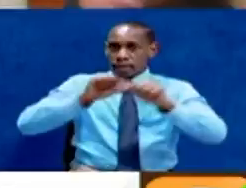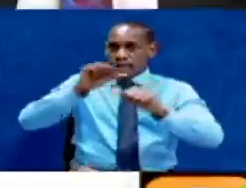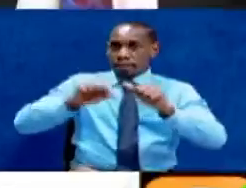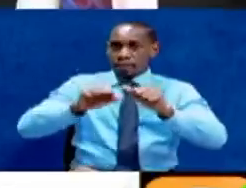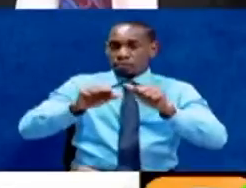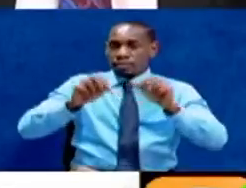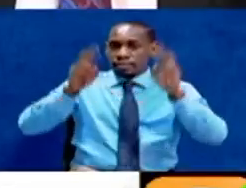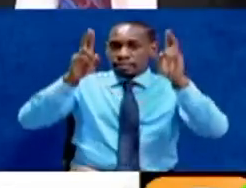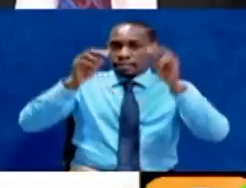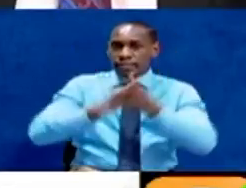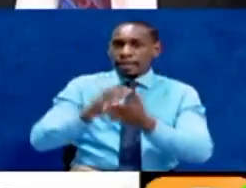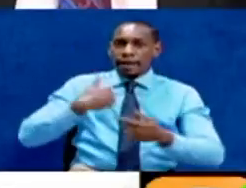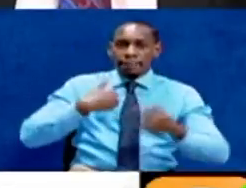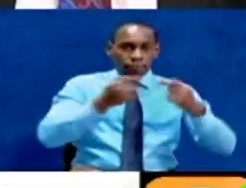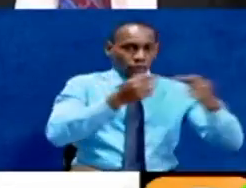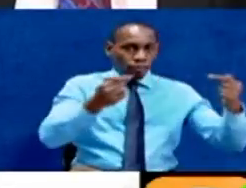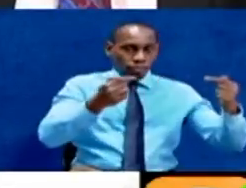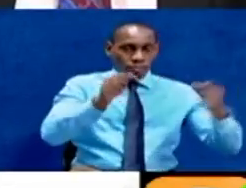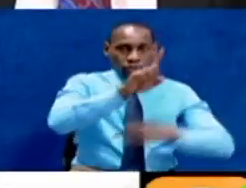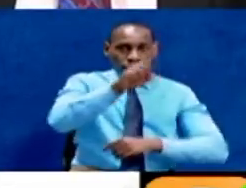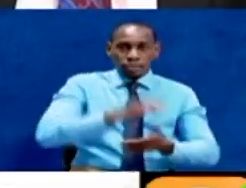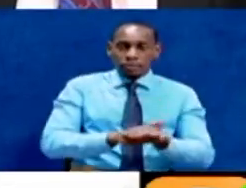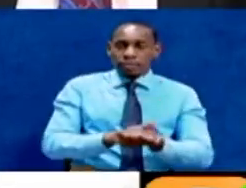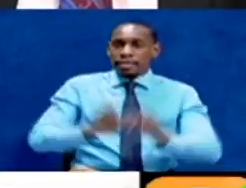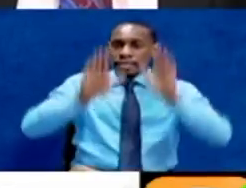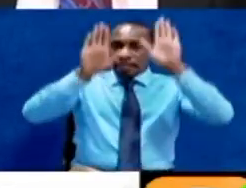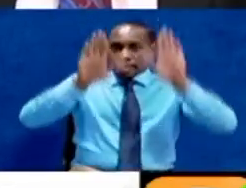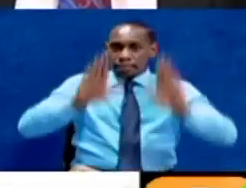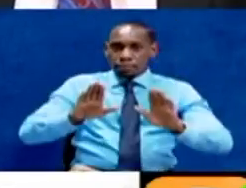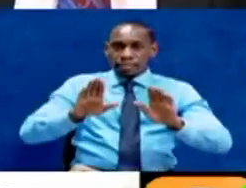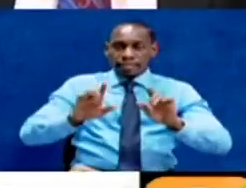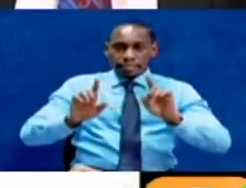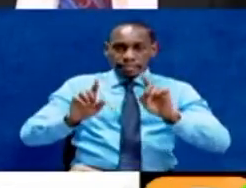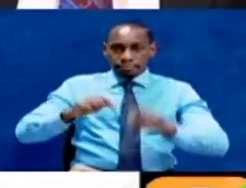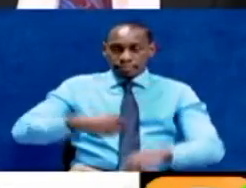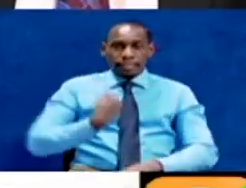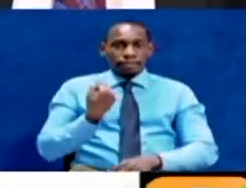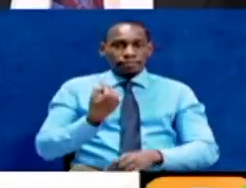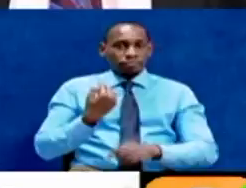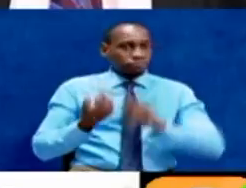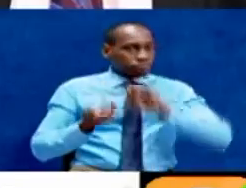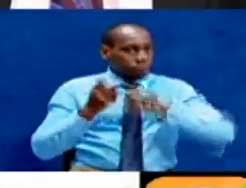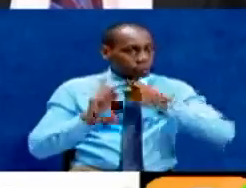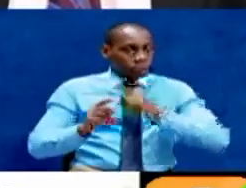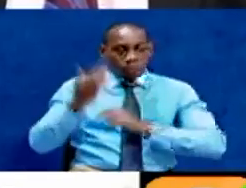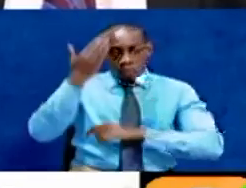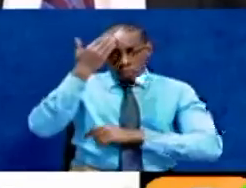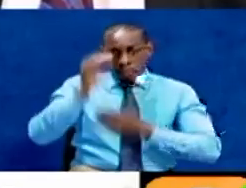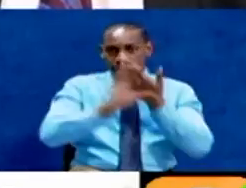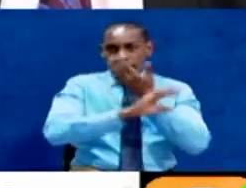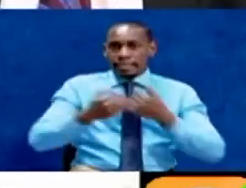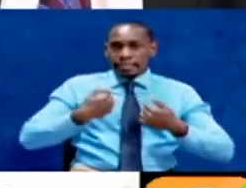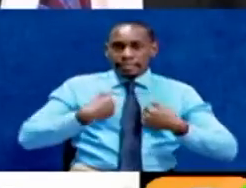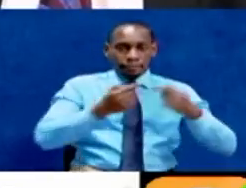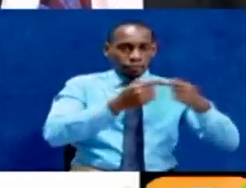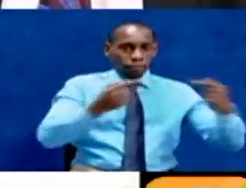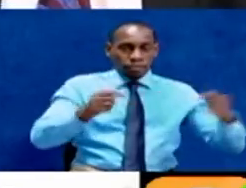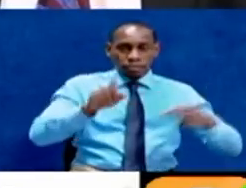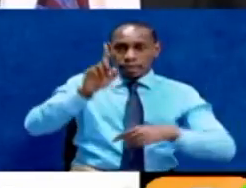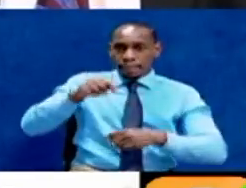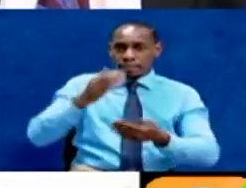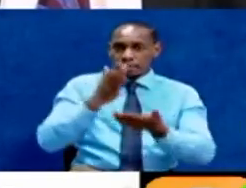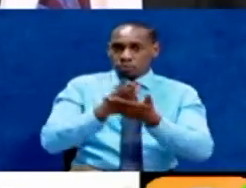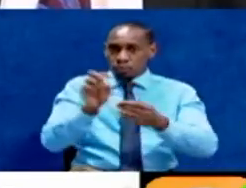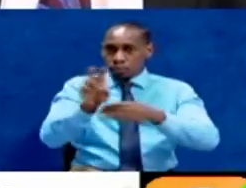issue about do we have an opposition. It is important to ask ourselves, why do countries have an opposition? Countries have an opposition because you're supposed to